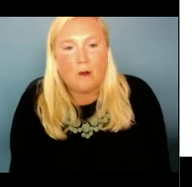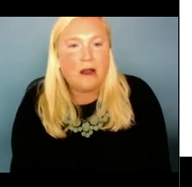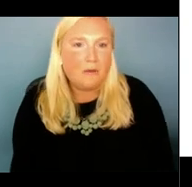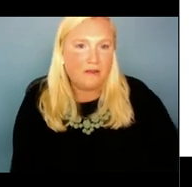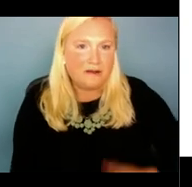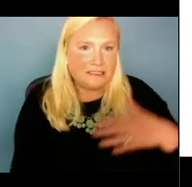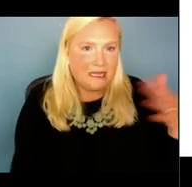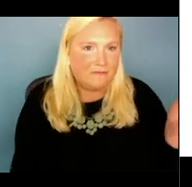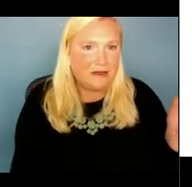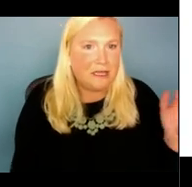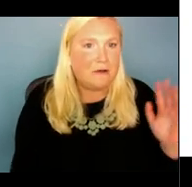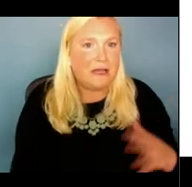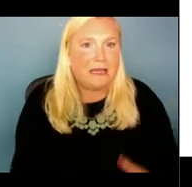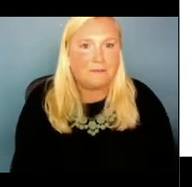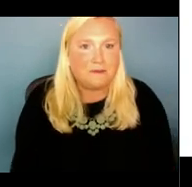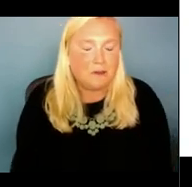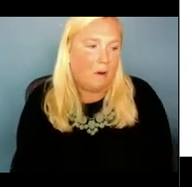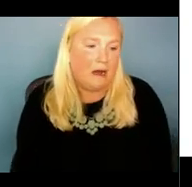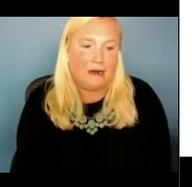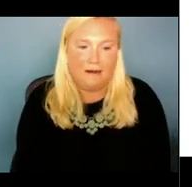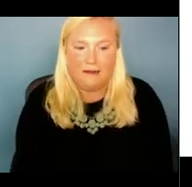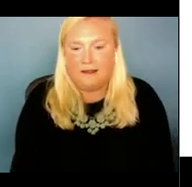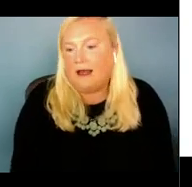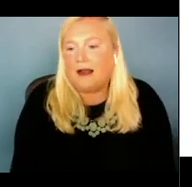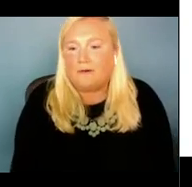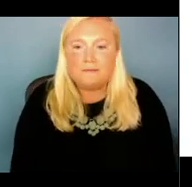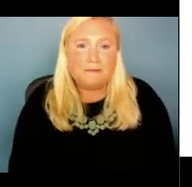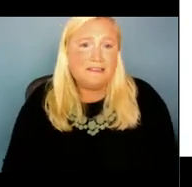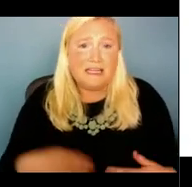does that thing work? Whether it's like video games or